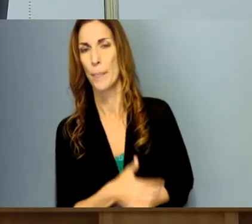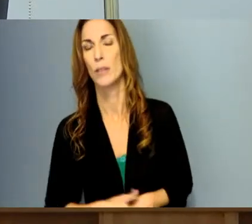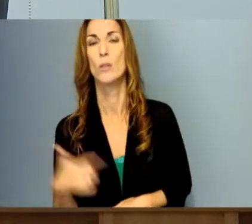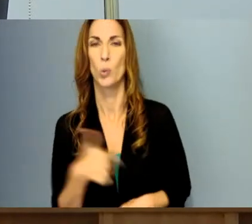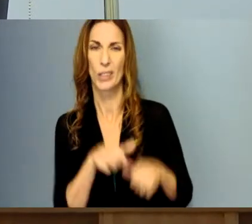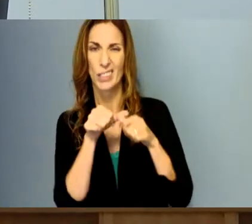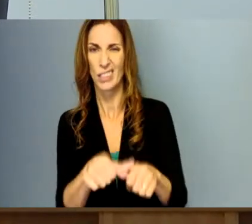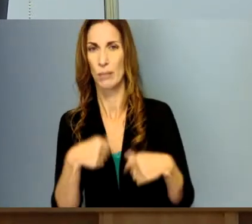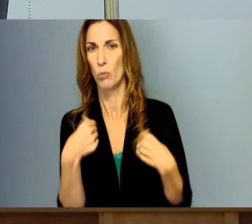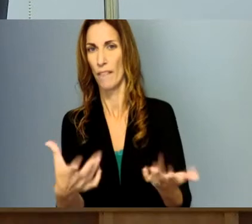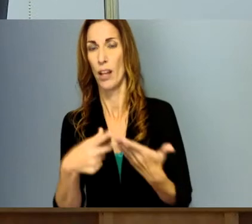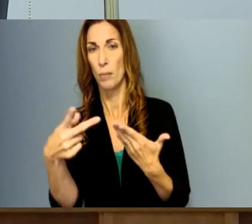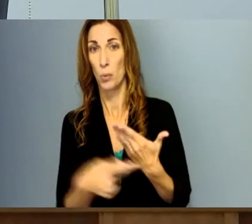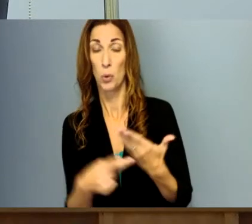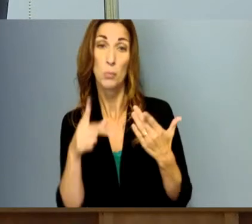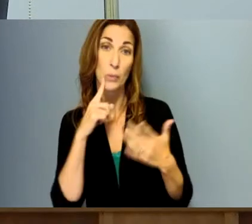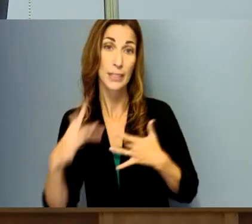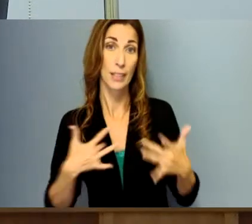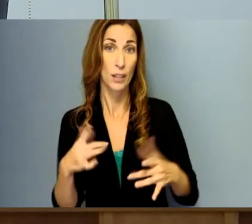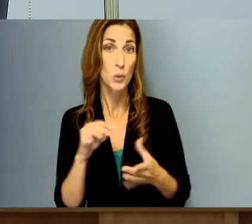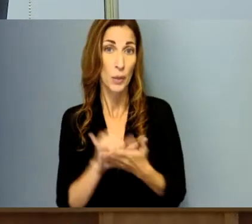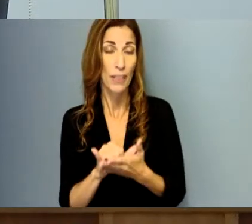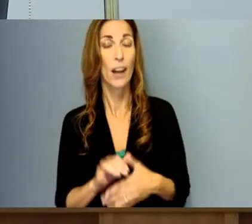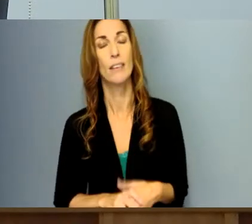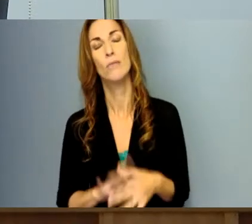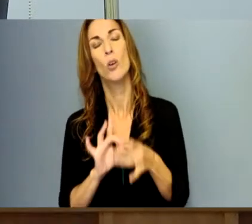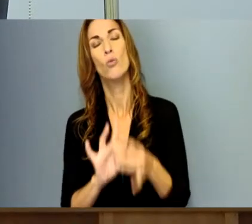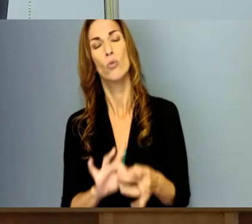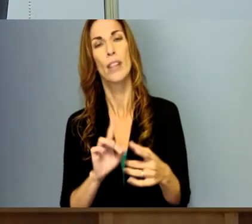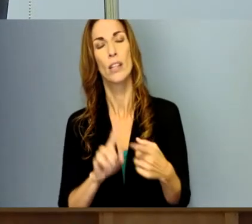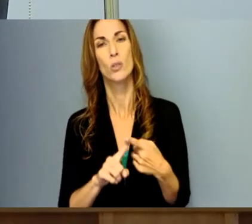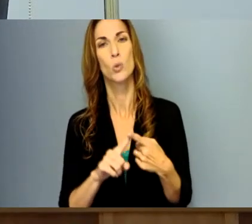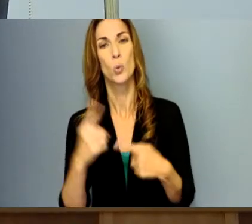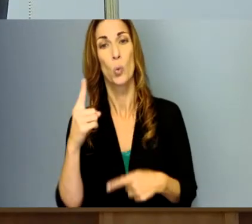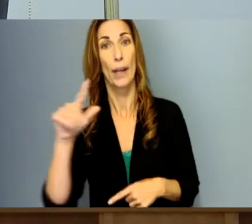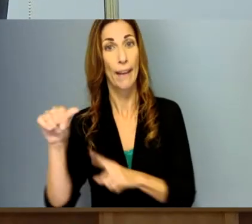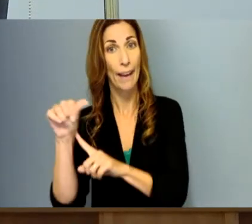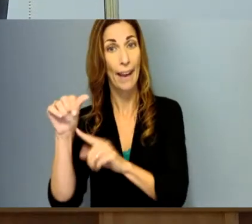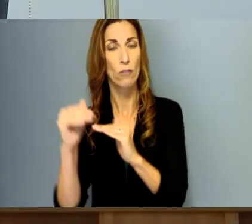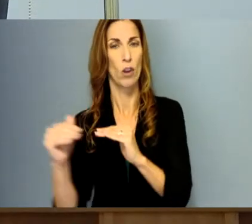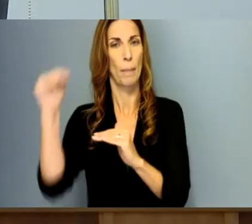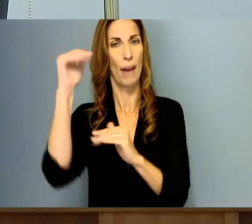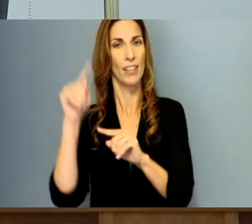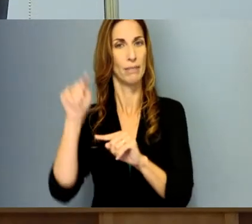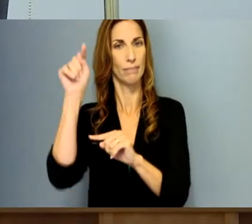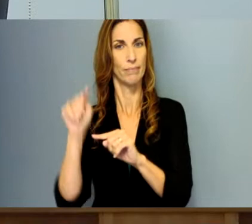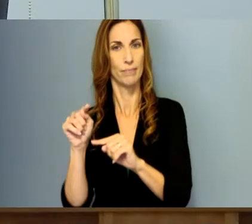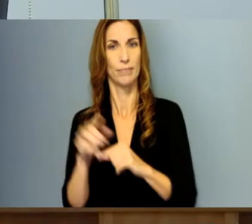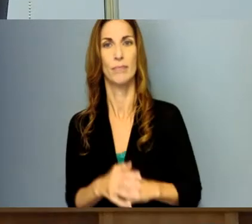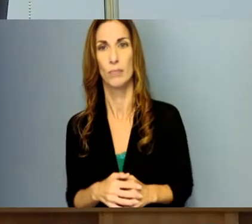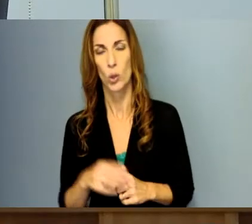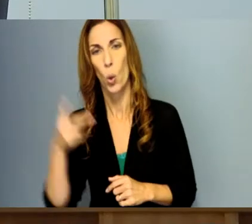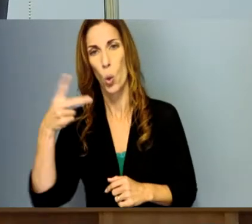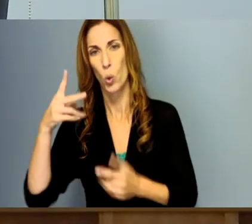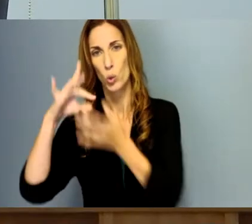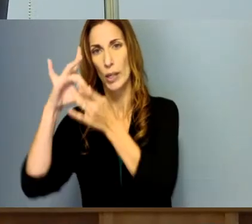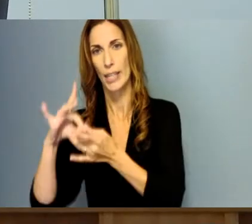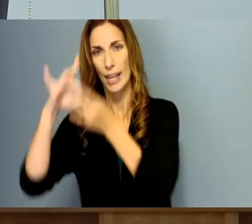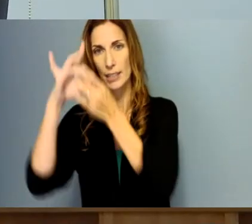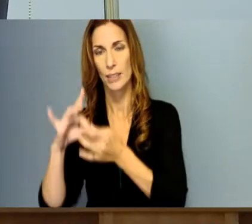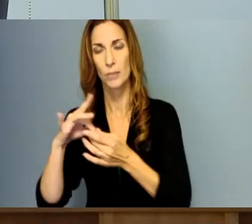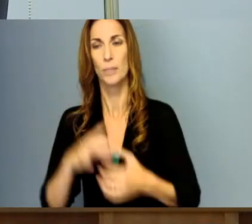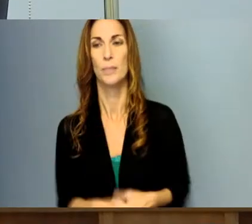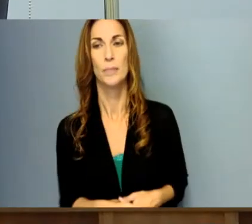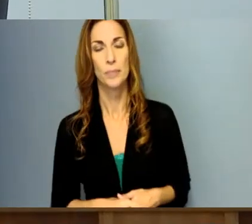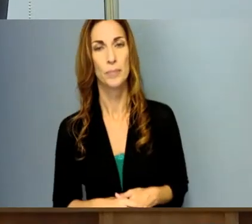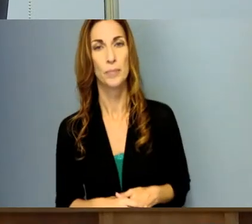doing the program, which obviously we're excited to do. It relates to the 1A, which is right above it. So those two are connected.